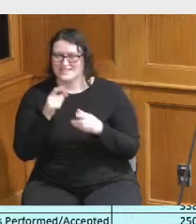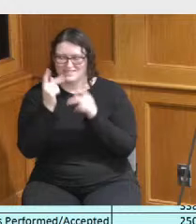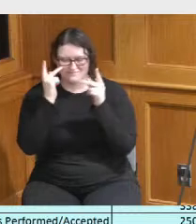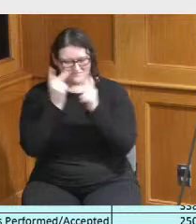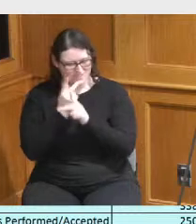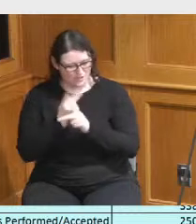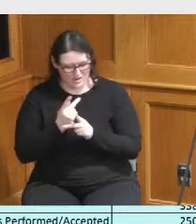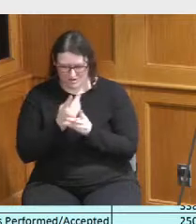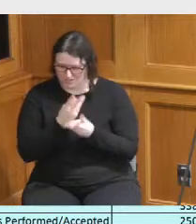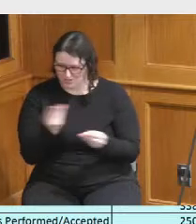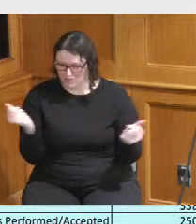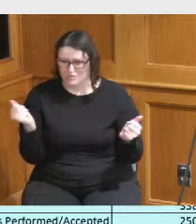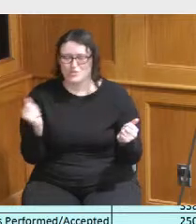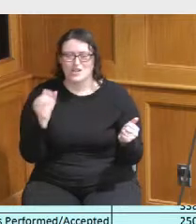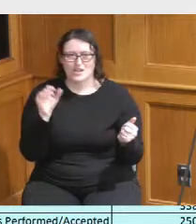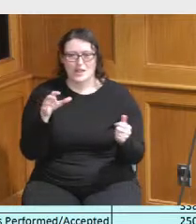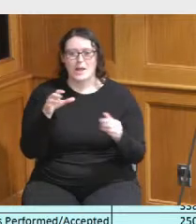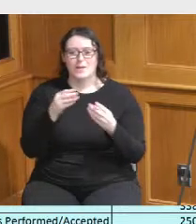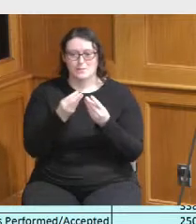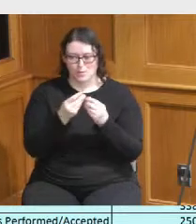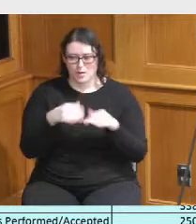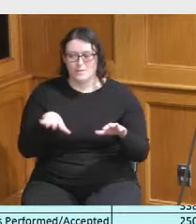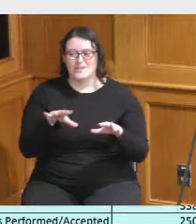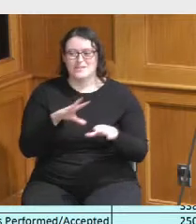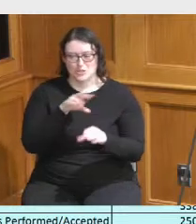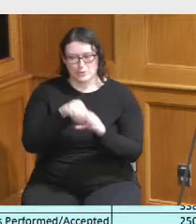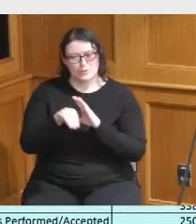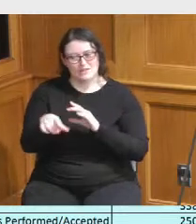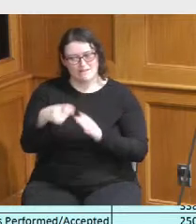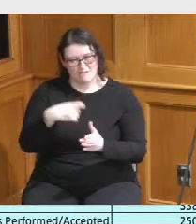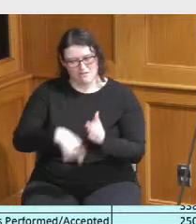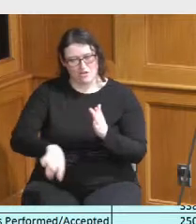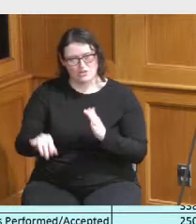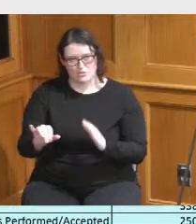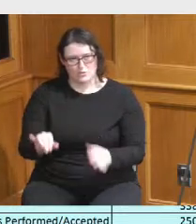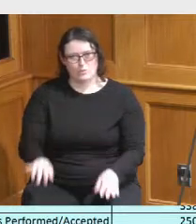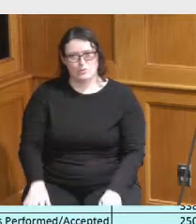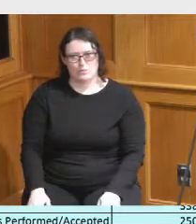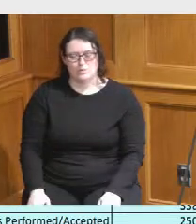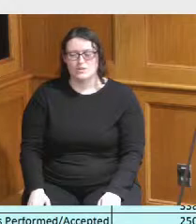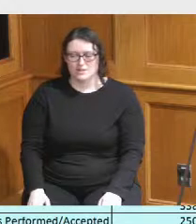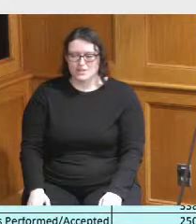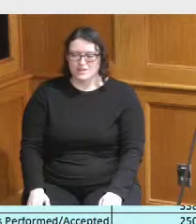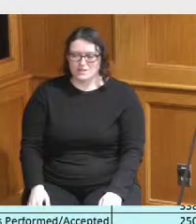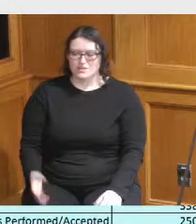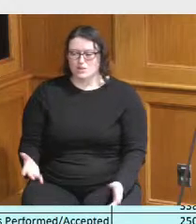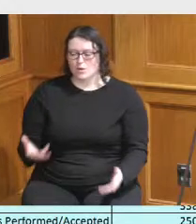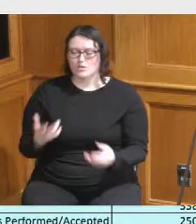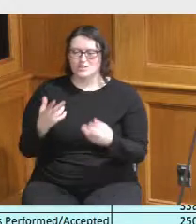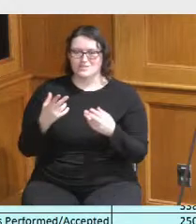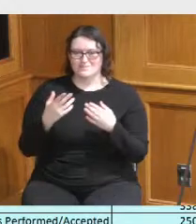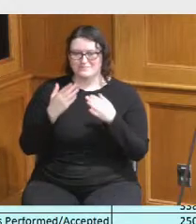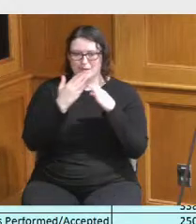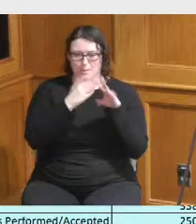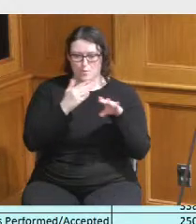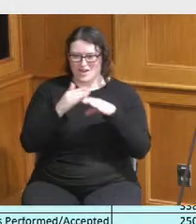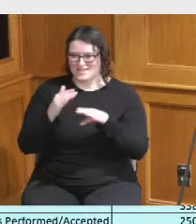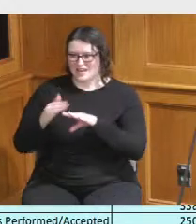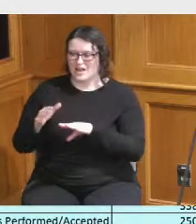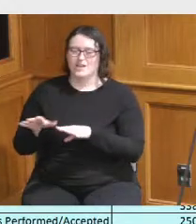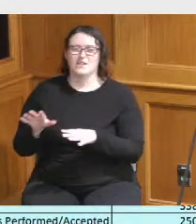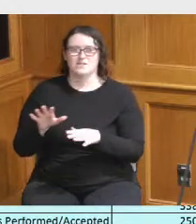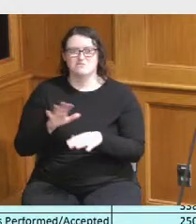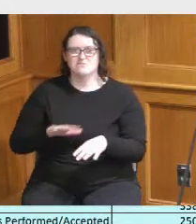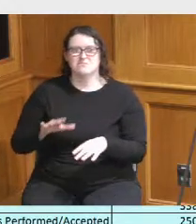those properties are also included in this cost here. So I shared just kind of a breakdown. This is pretty consistent